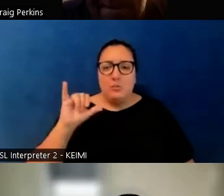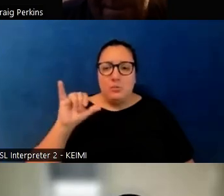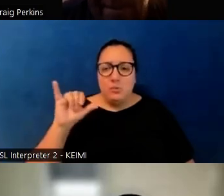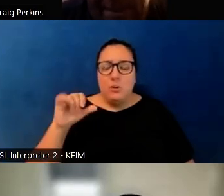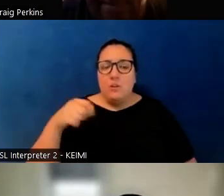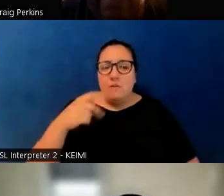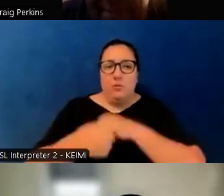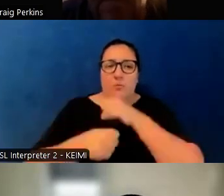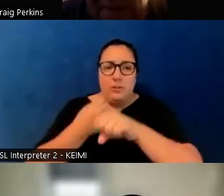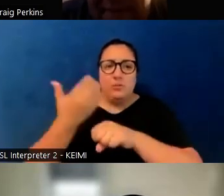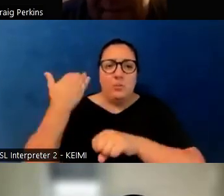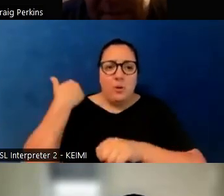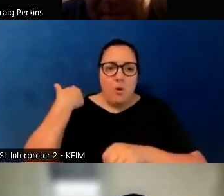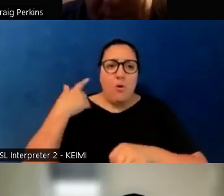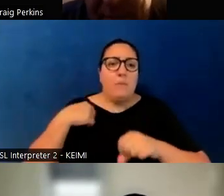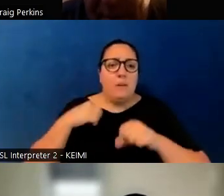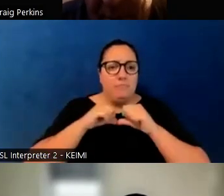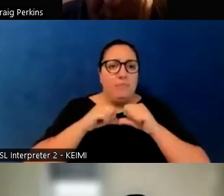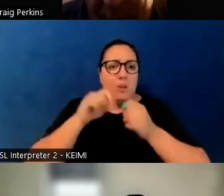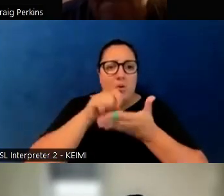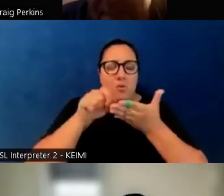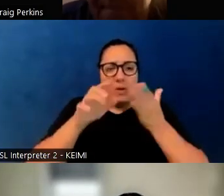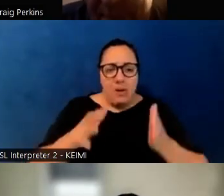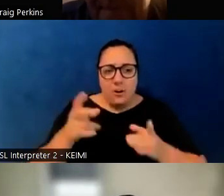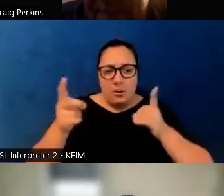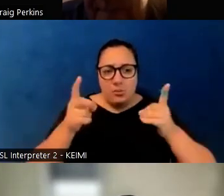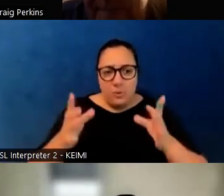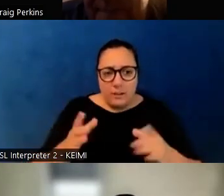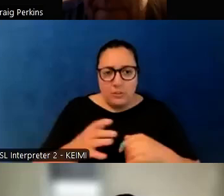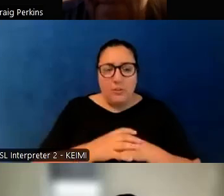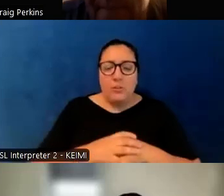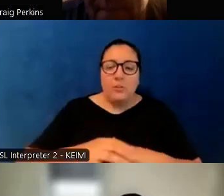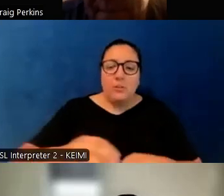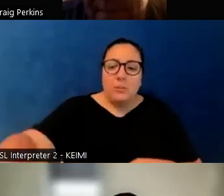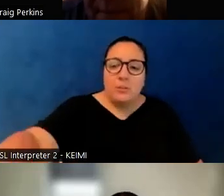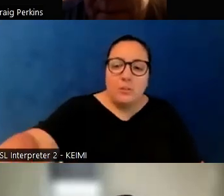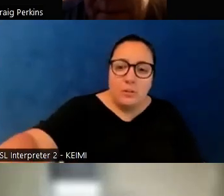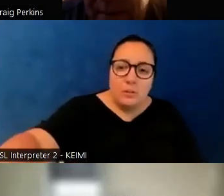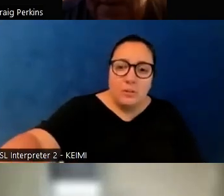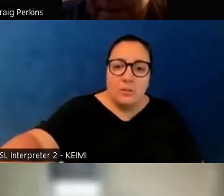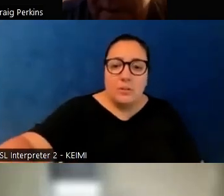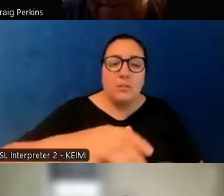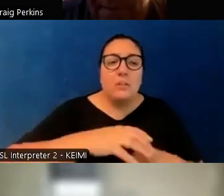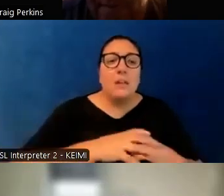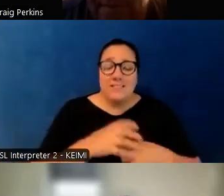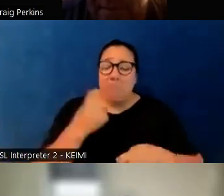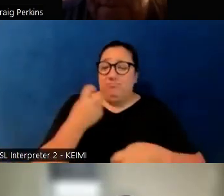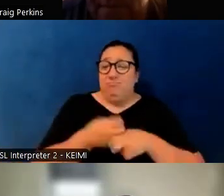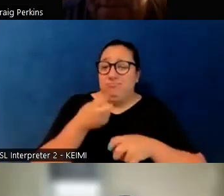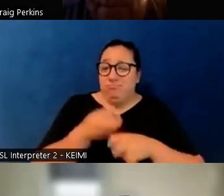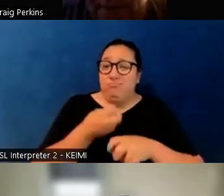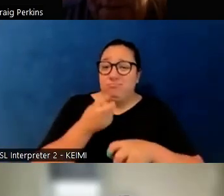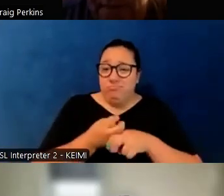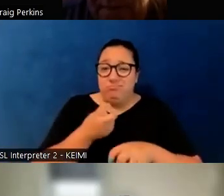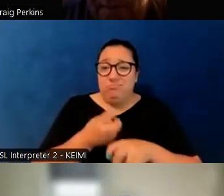ago, but I've been an avid writer and director and producer and composer for independent theater. And it's hard. It's very